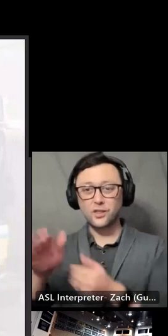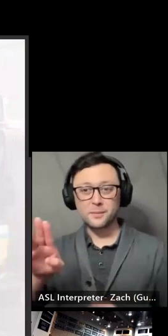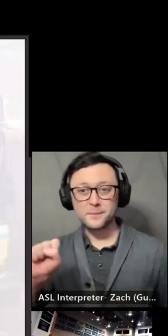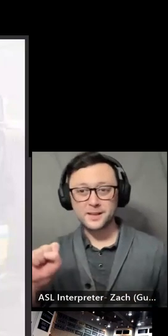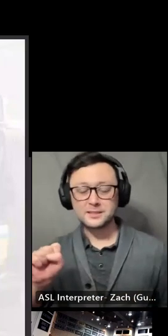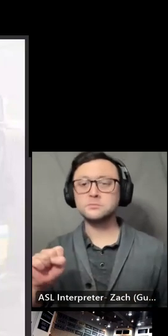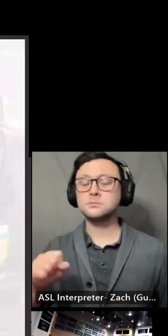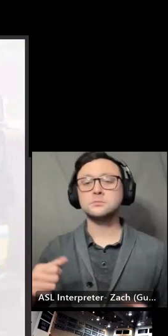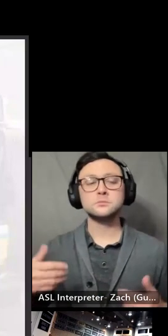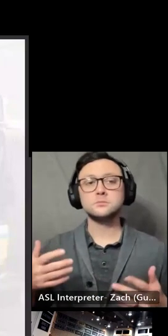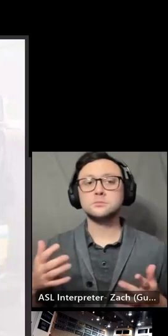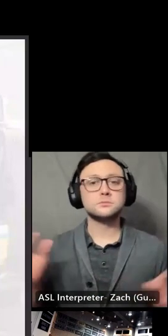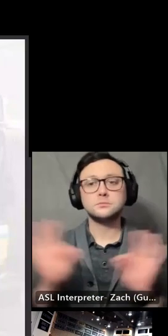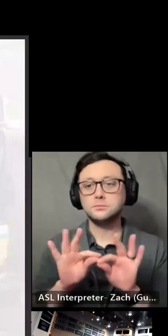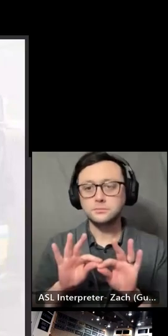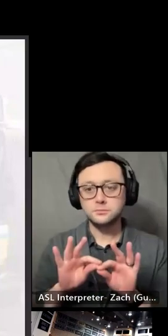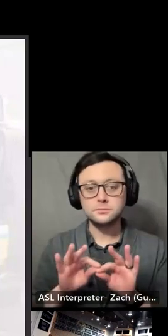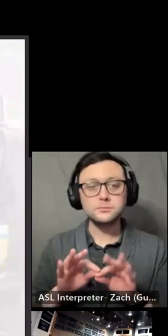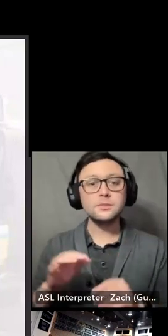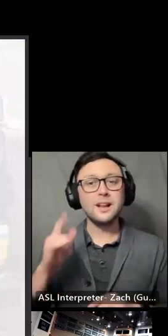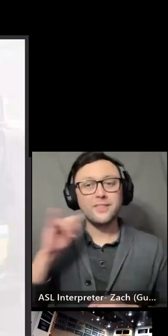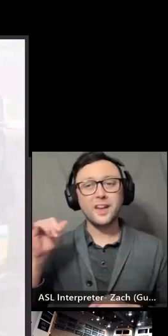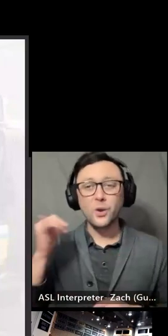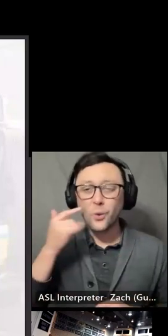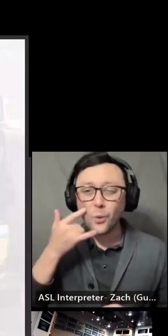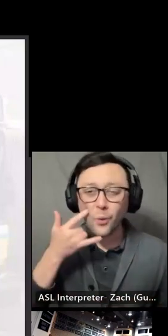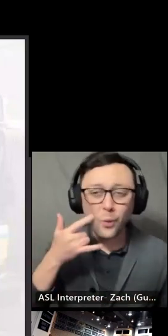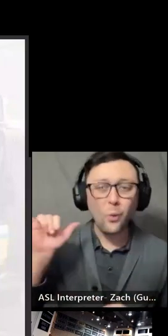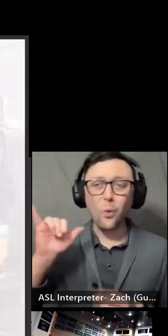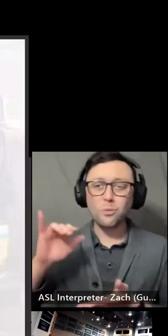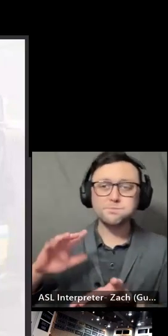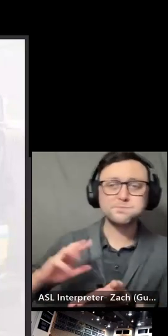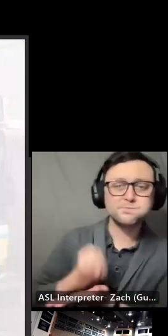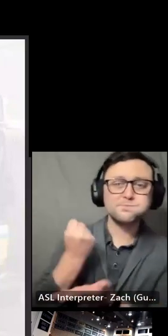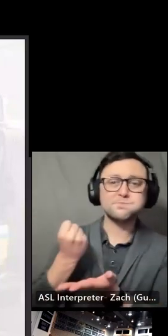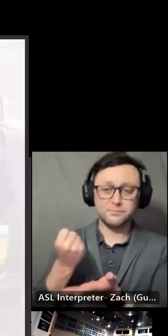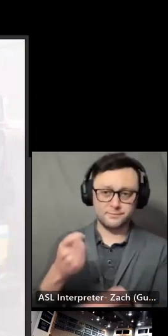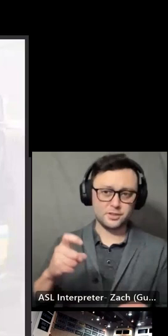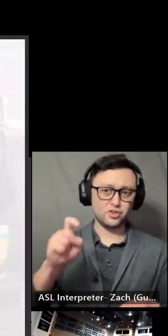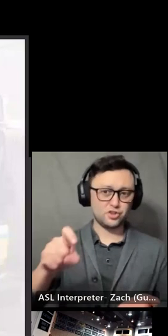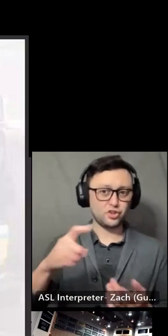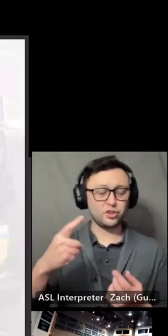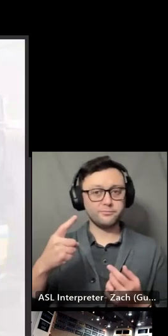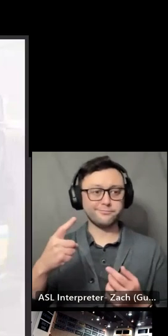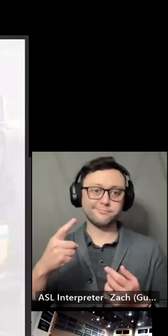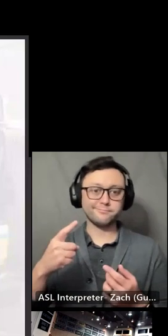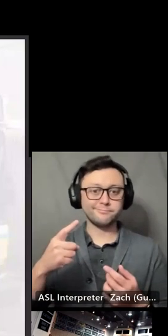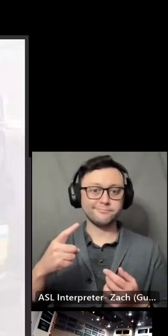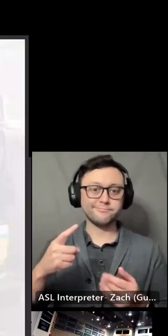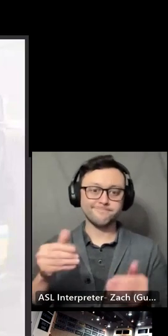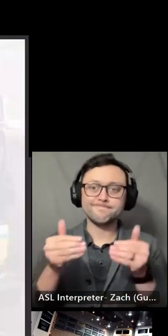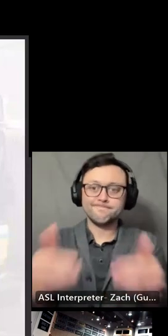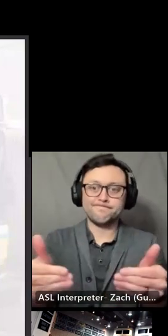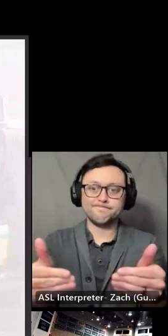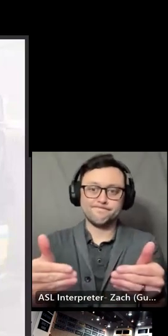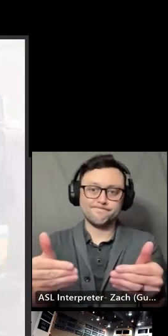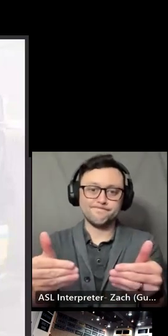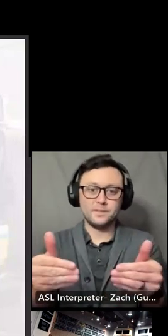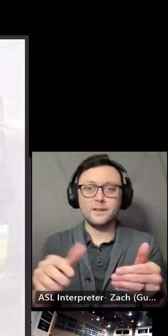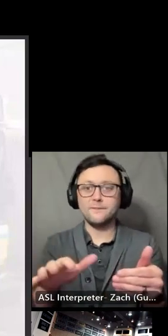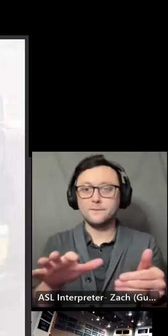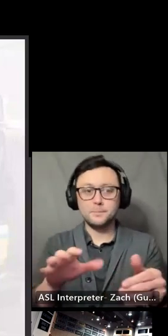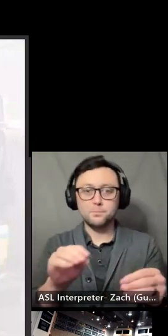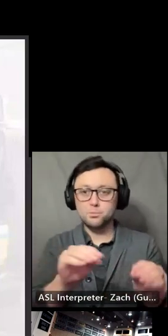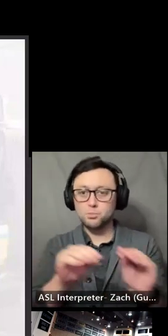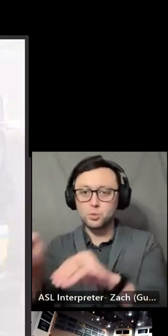Housing. So I think it's a golden opportunity that we really should seize and find another place for that salt.